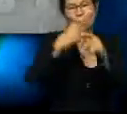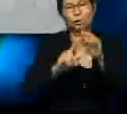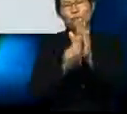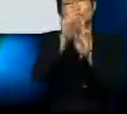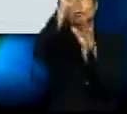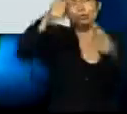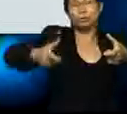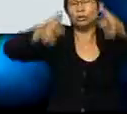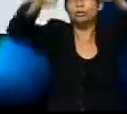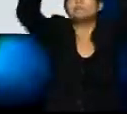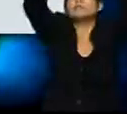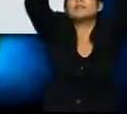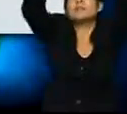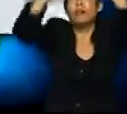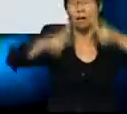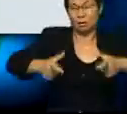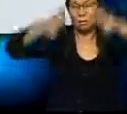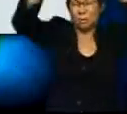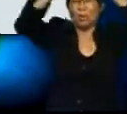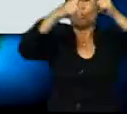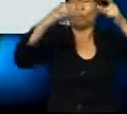tall chimneys about